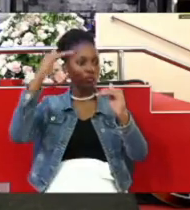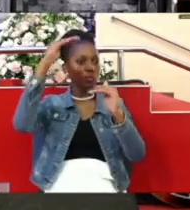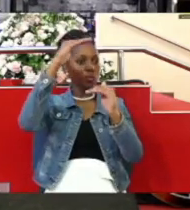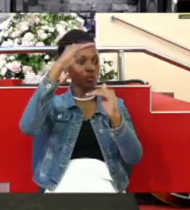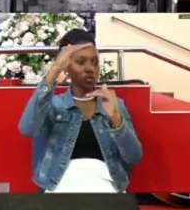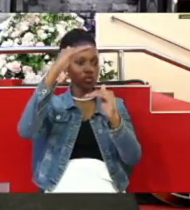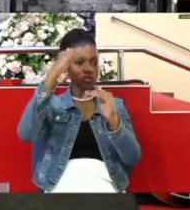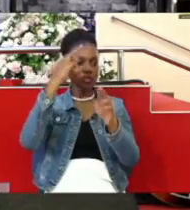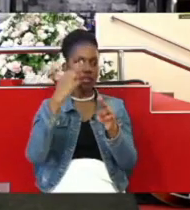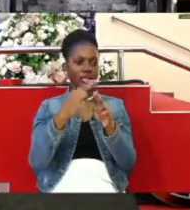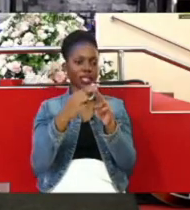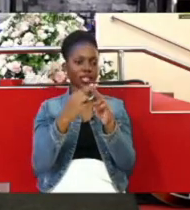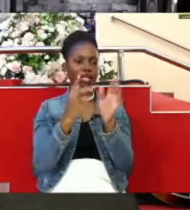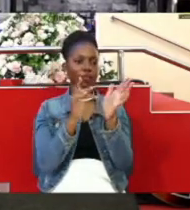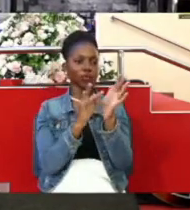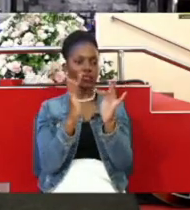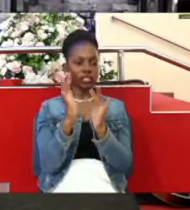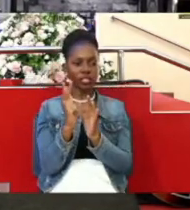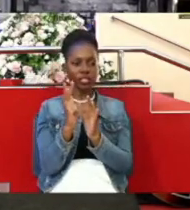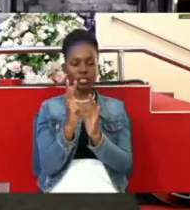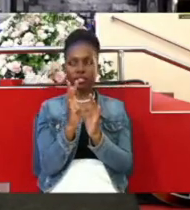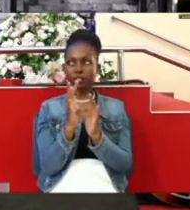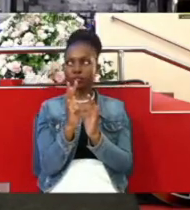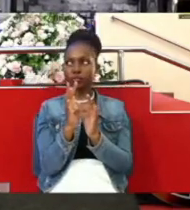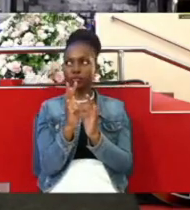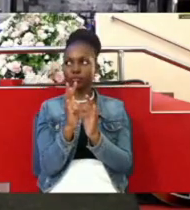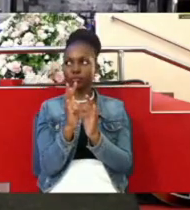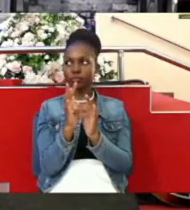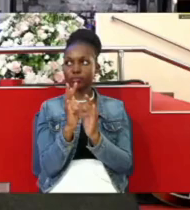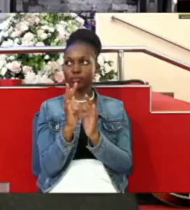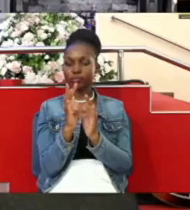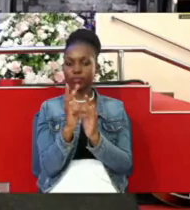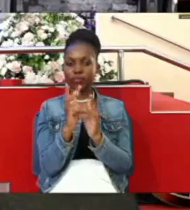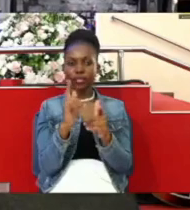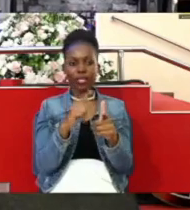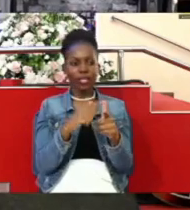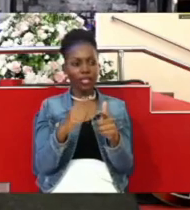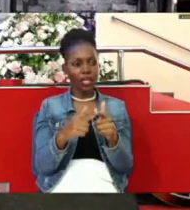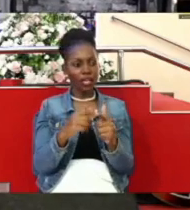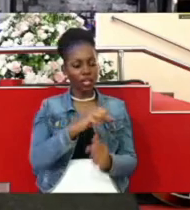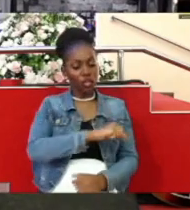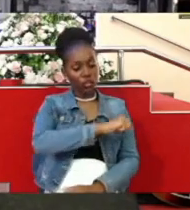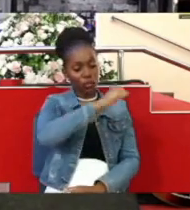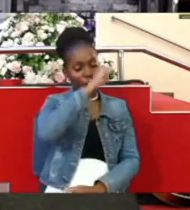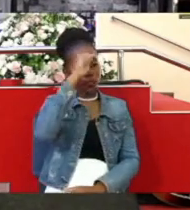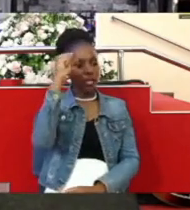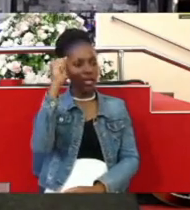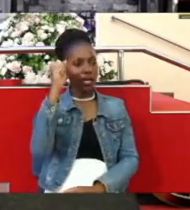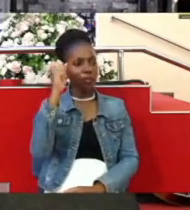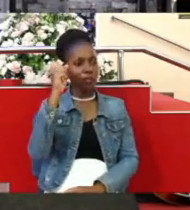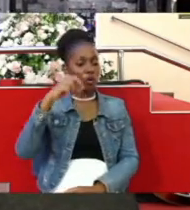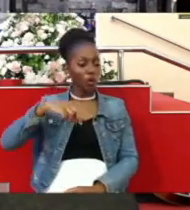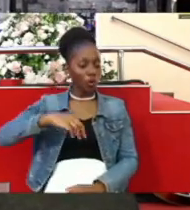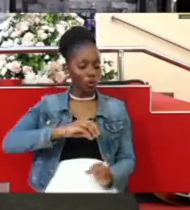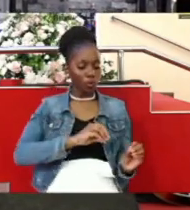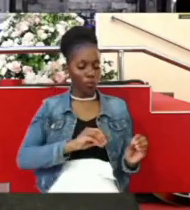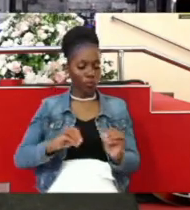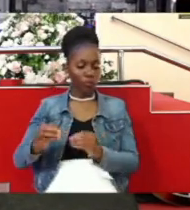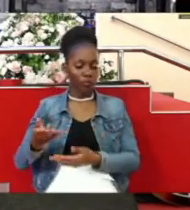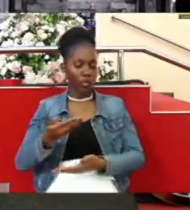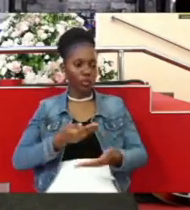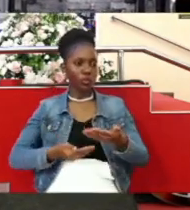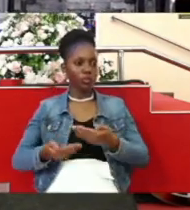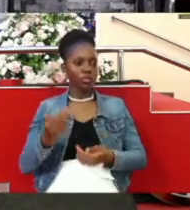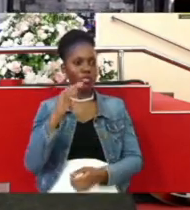In the name of Jesus Christ. Then you wake up in the morning going to your business. And